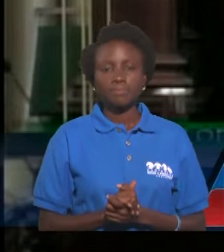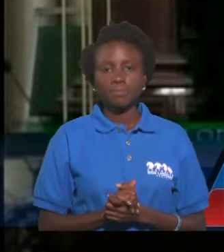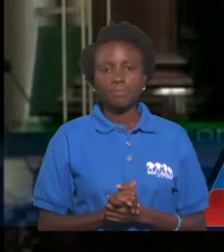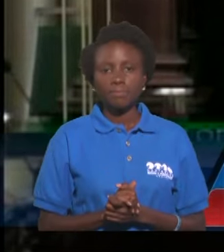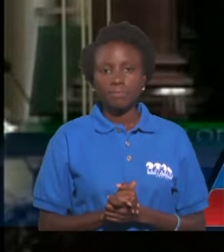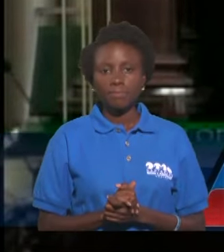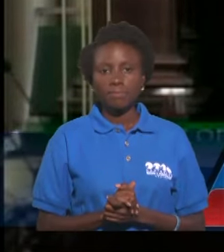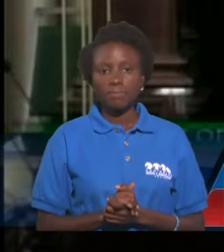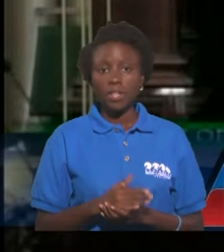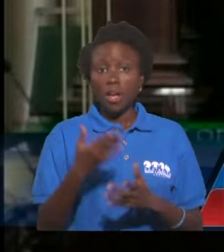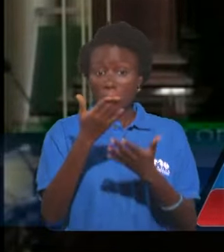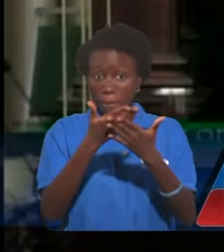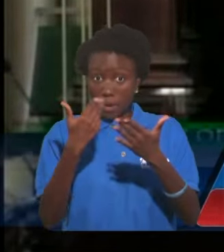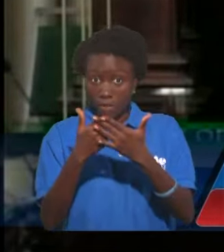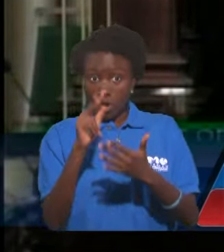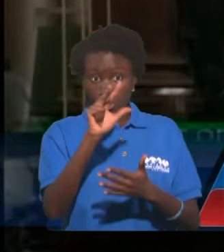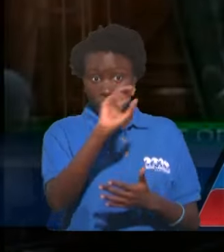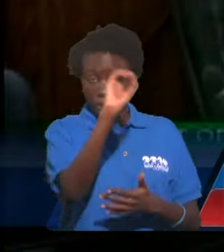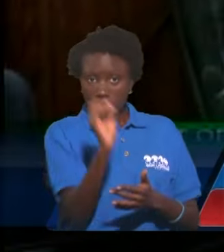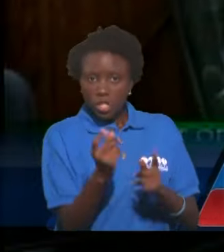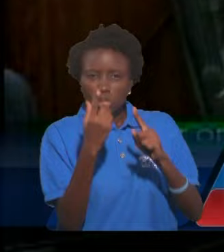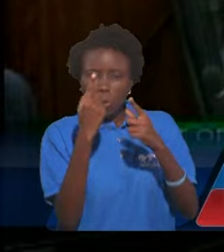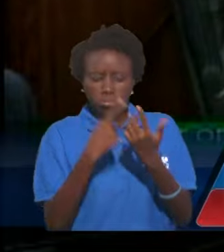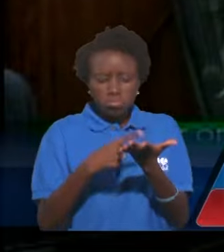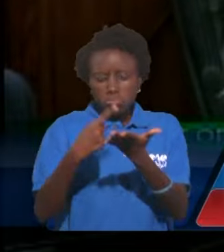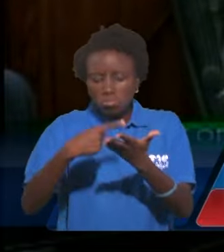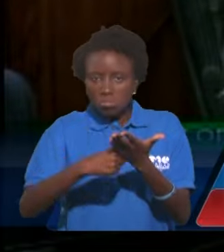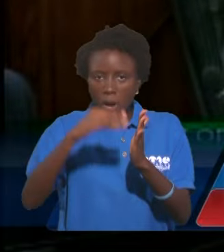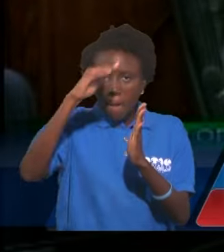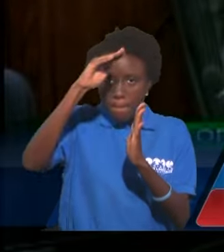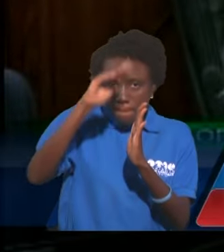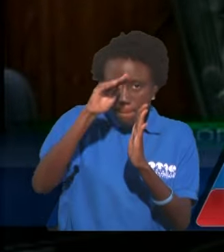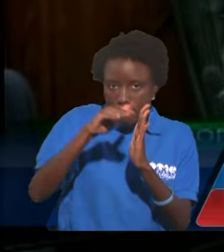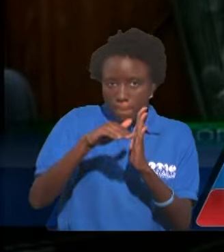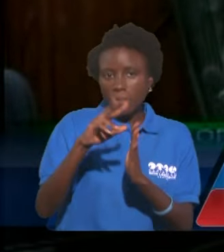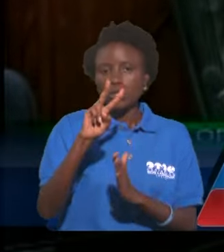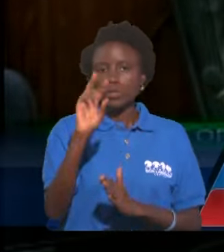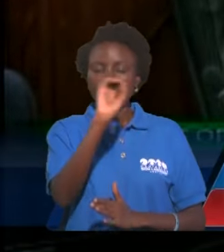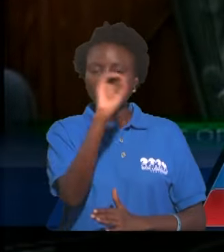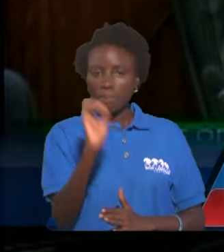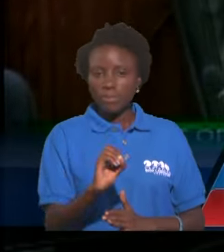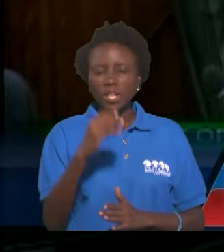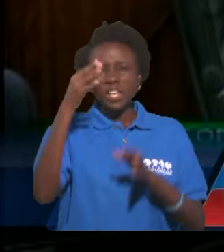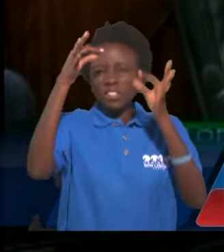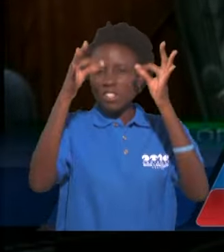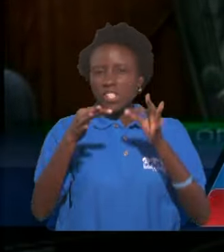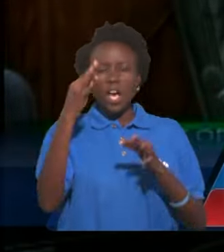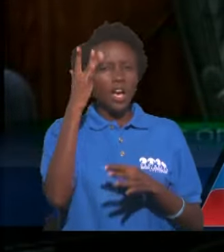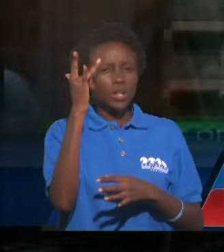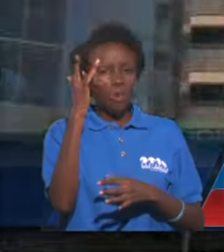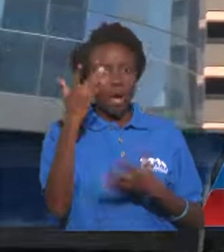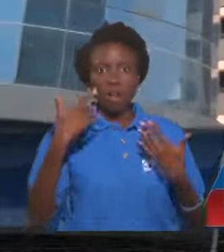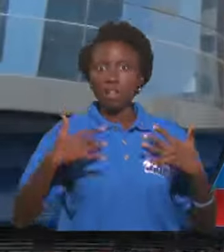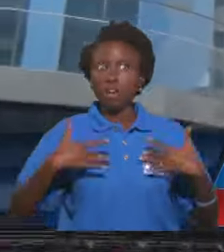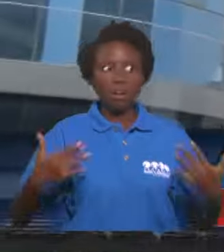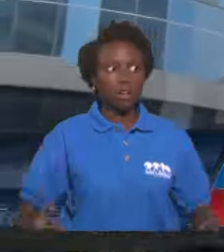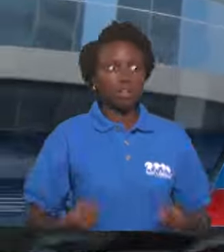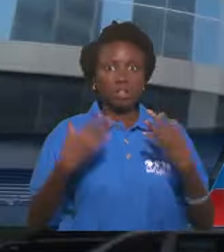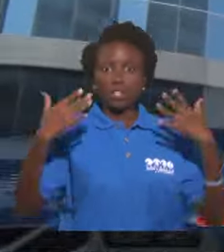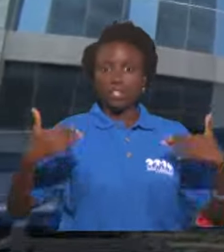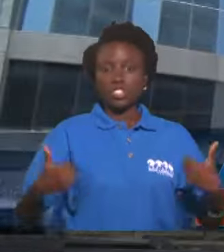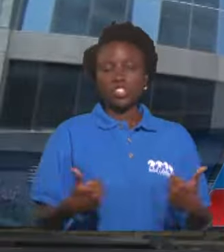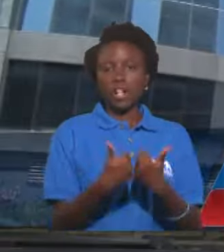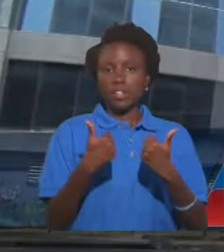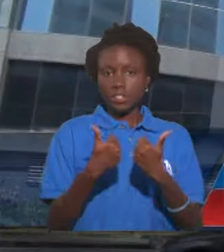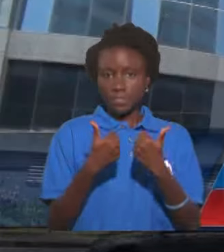tax from 3% to 2%. Finance Minister Colm Imbert said the decision came after several teething issues, including